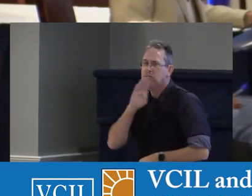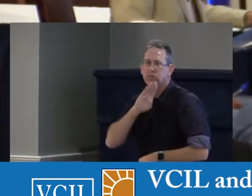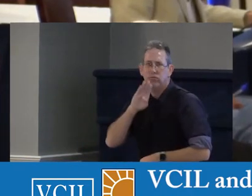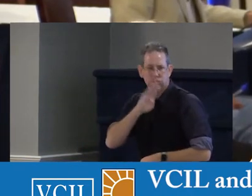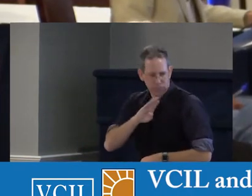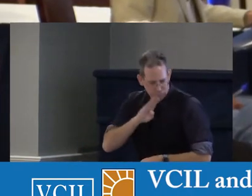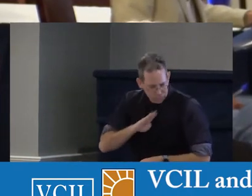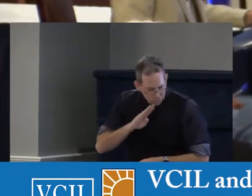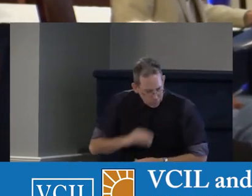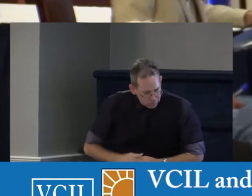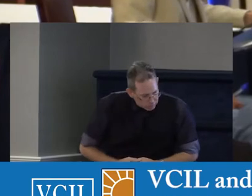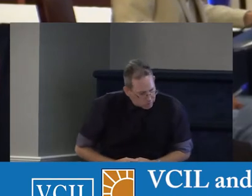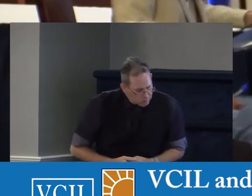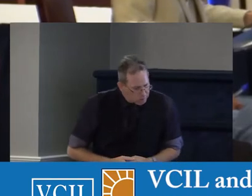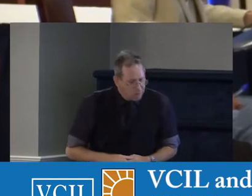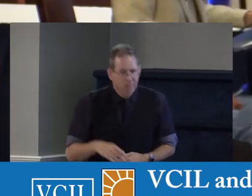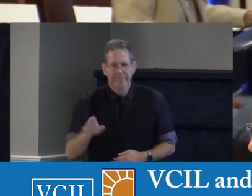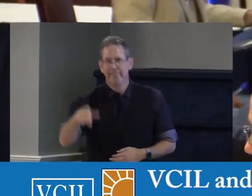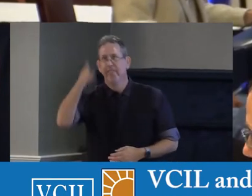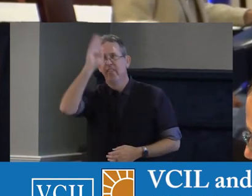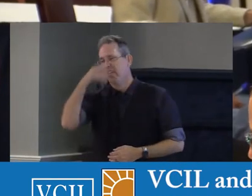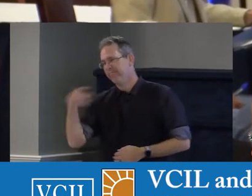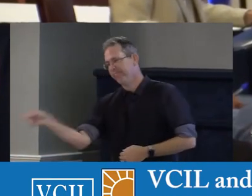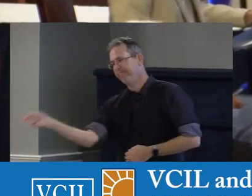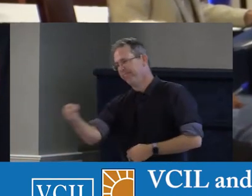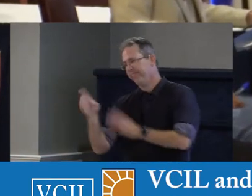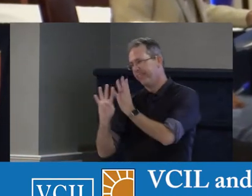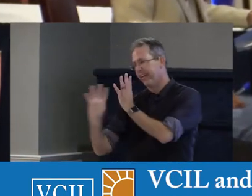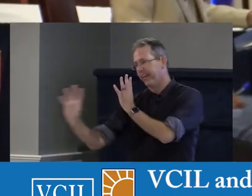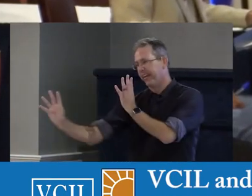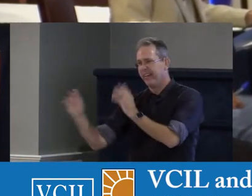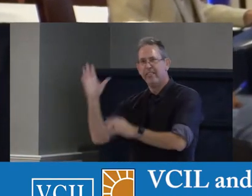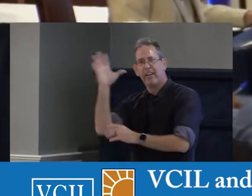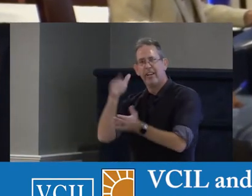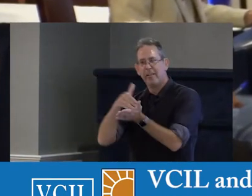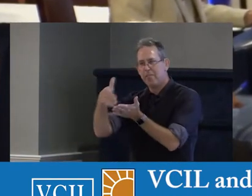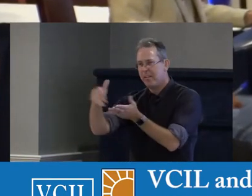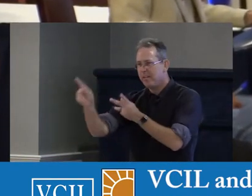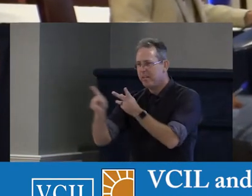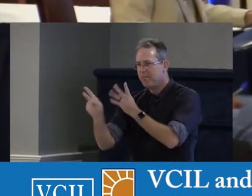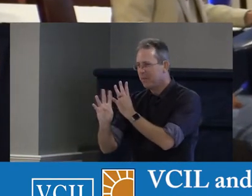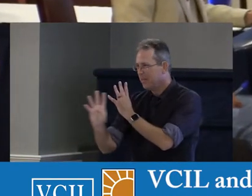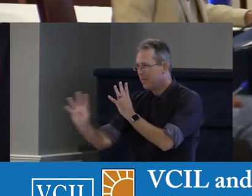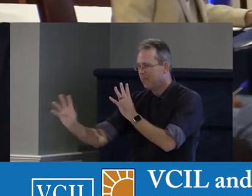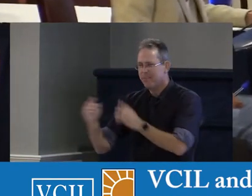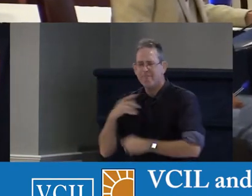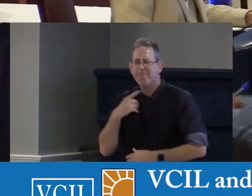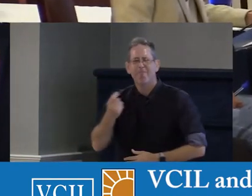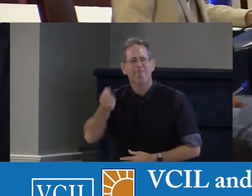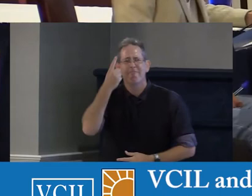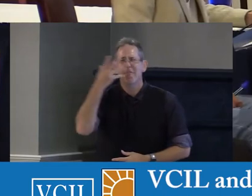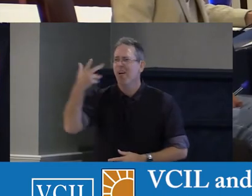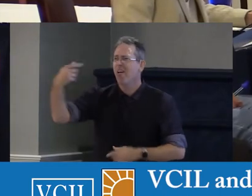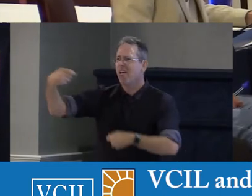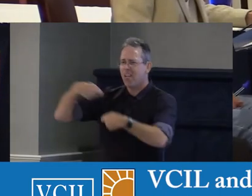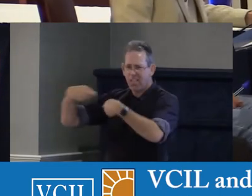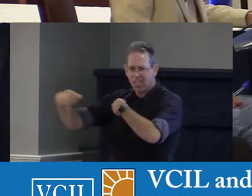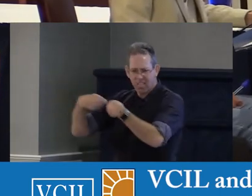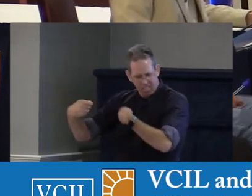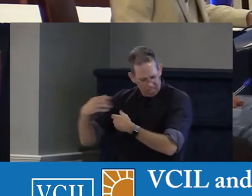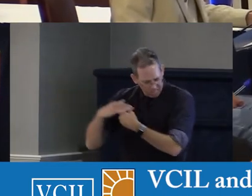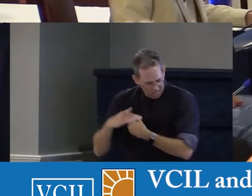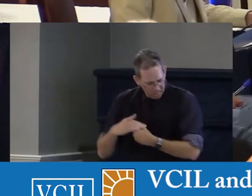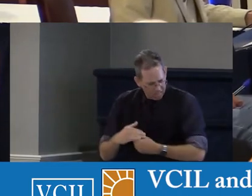in line, son, there's 5 million waiting. I can't understand why you let someone else rule